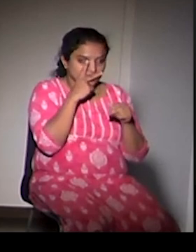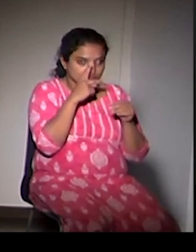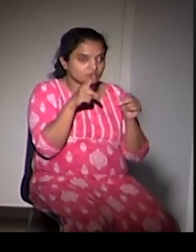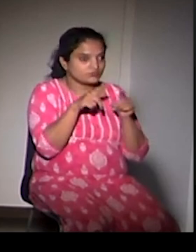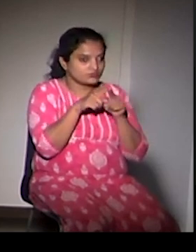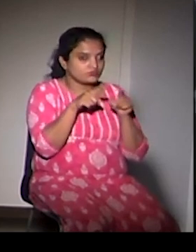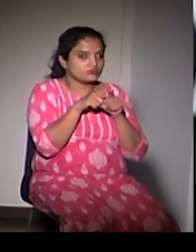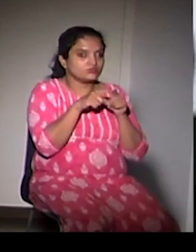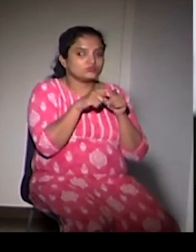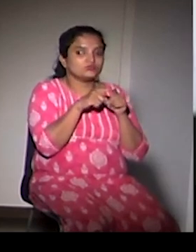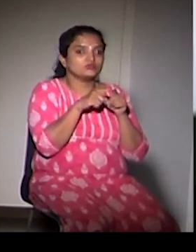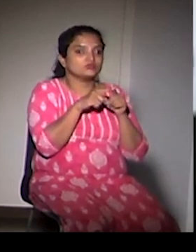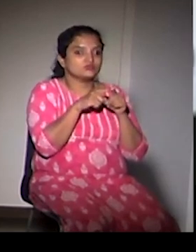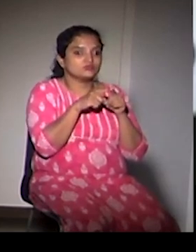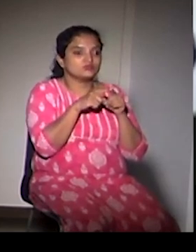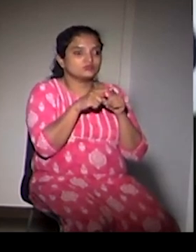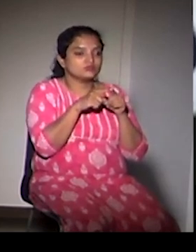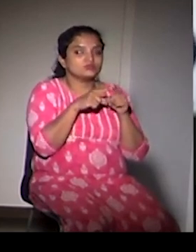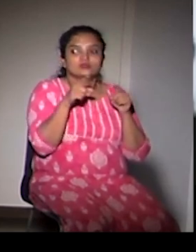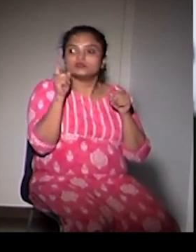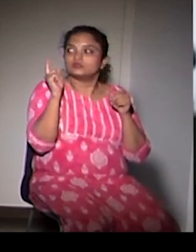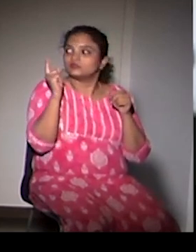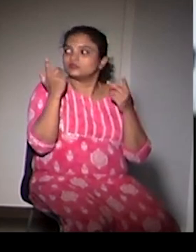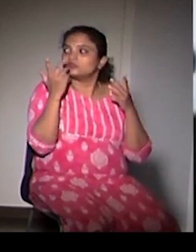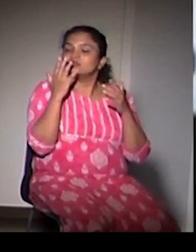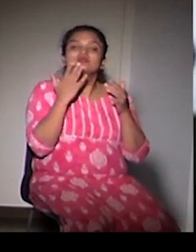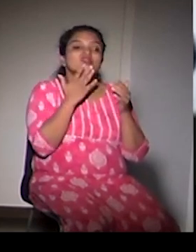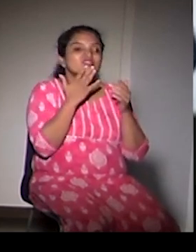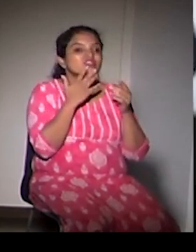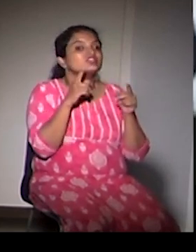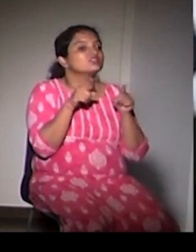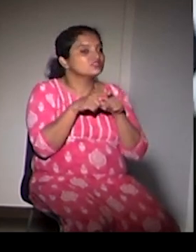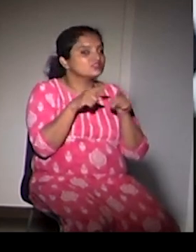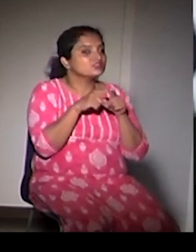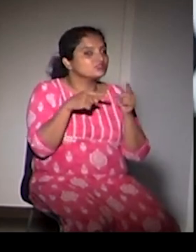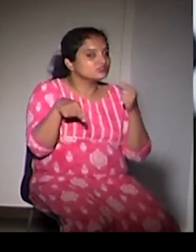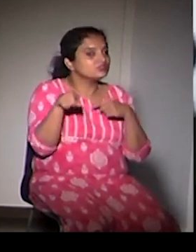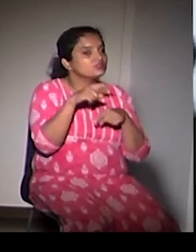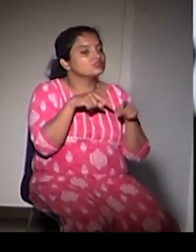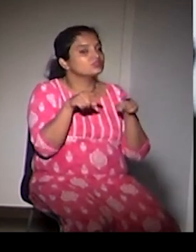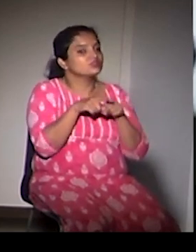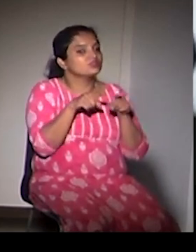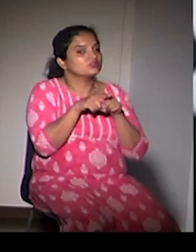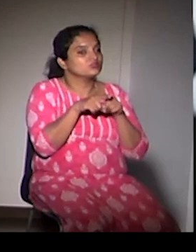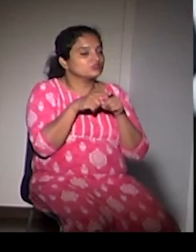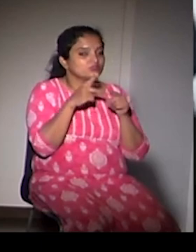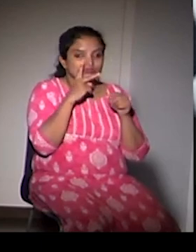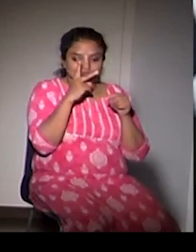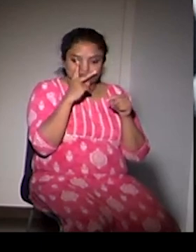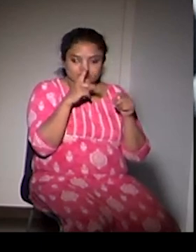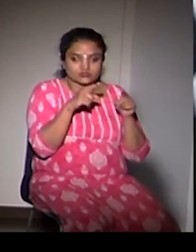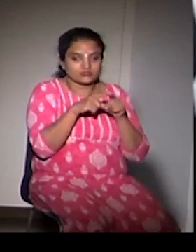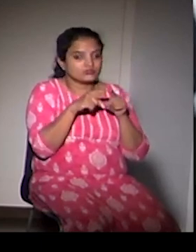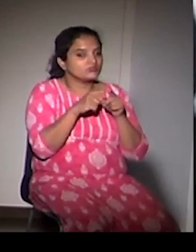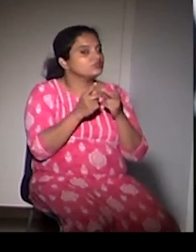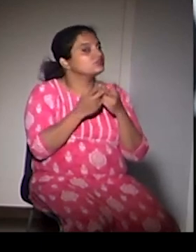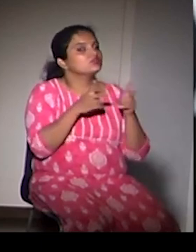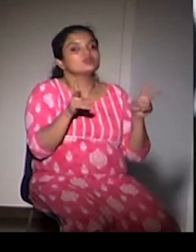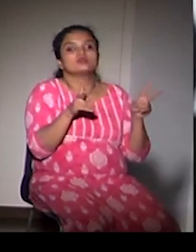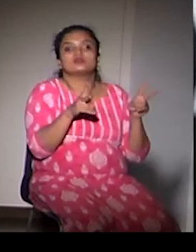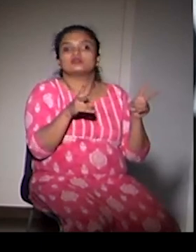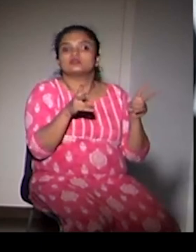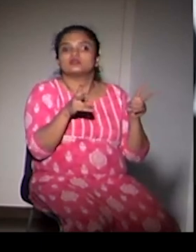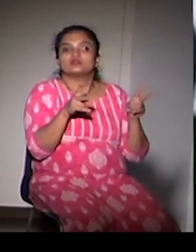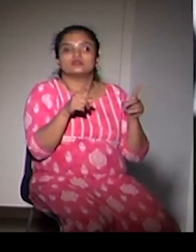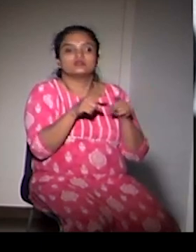mosaic tiles is that each piece, each colour was still a monochrome piece which could be fired separately. So it meant that you'd always